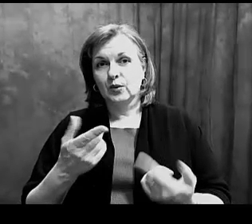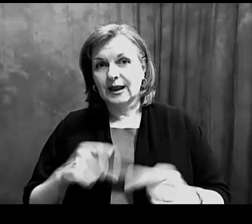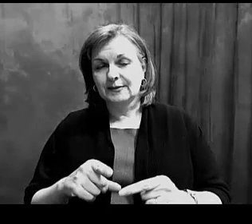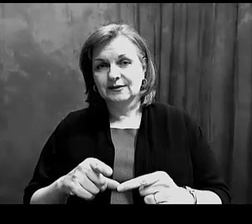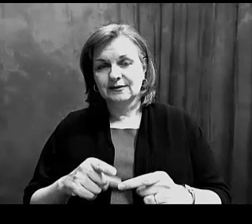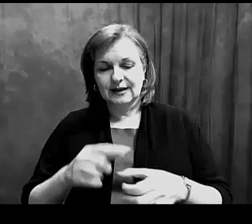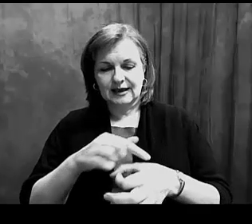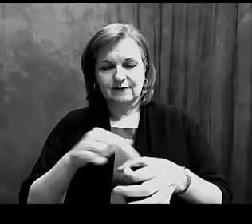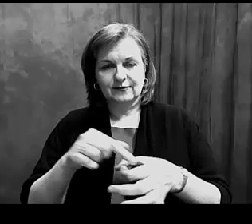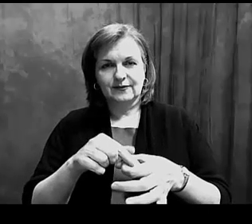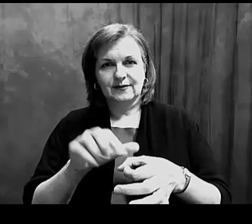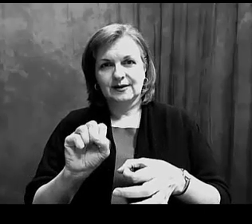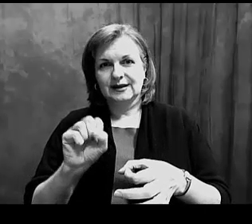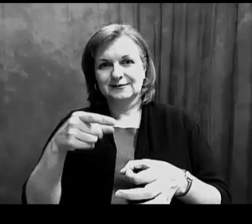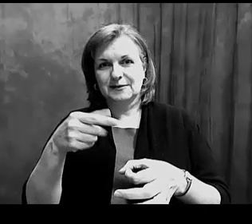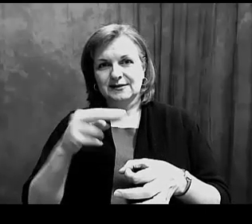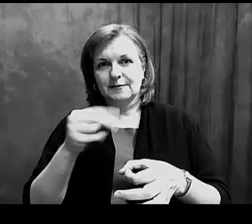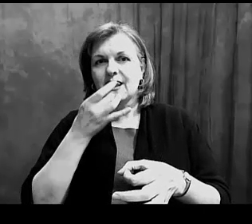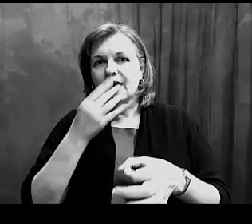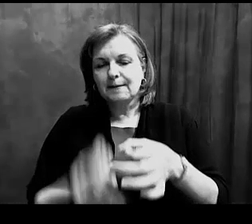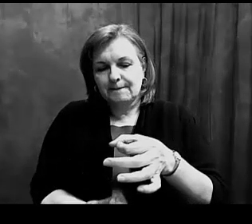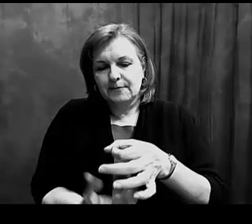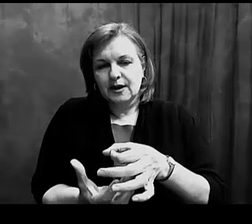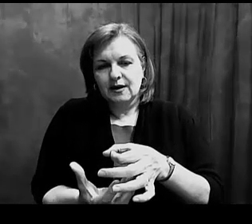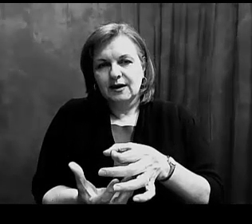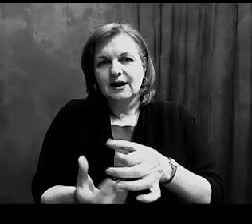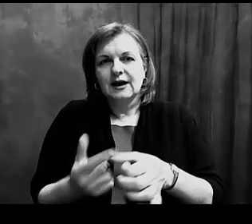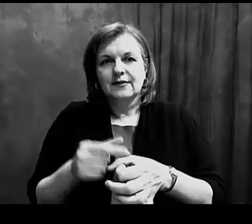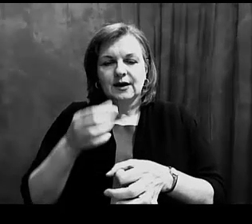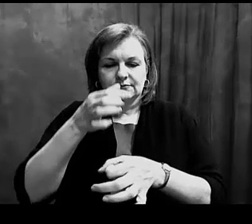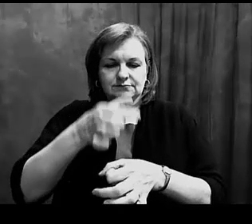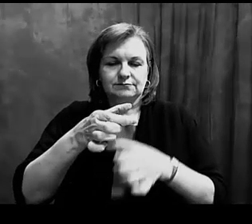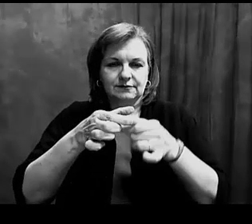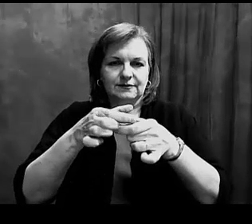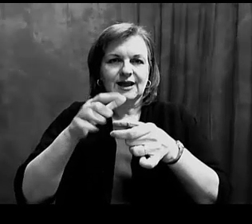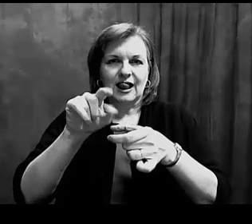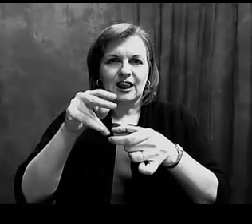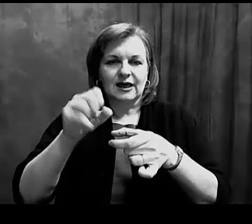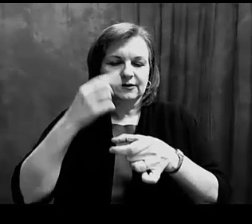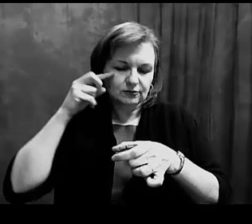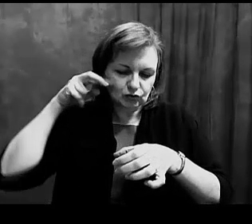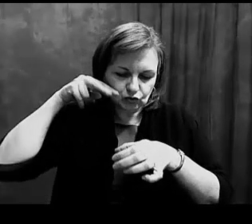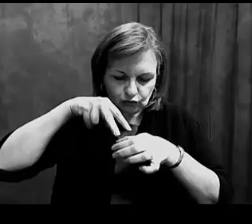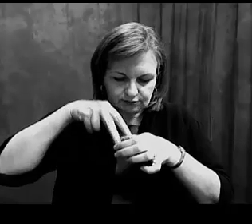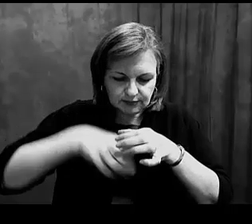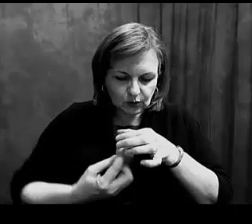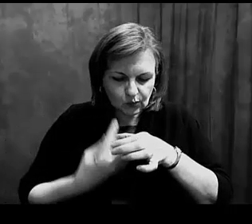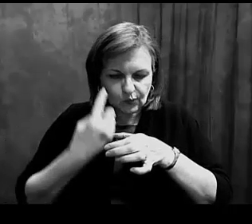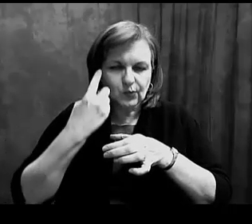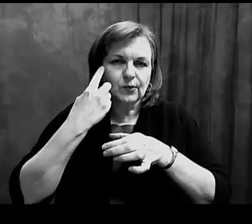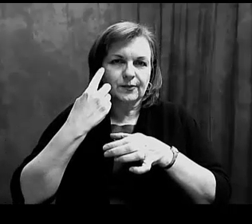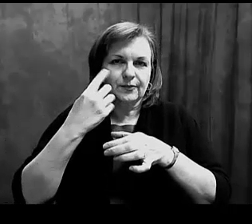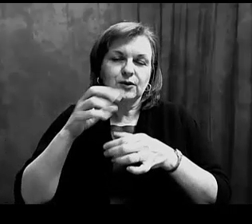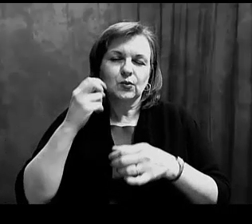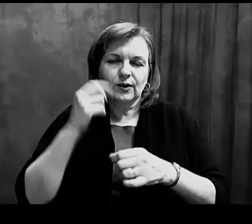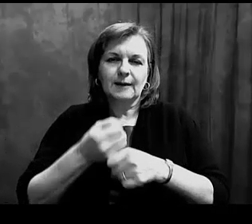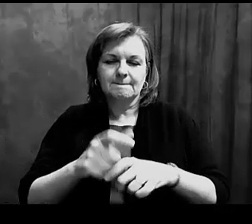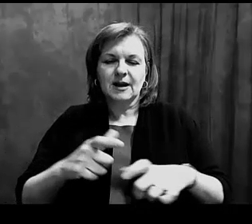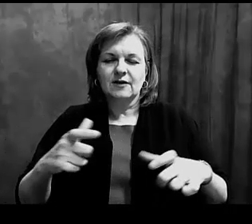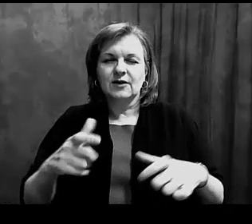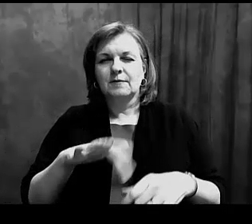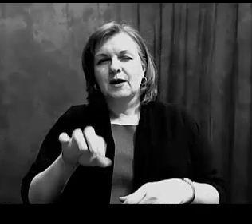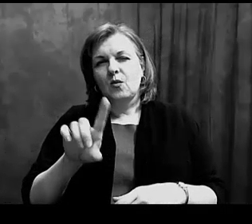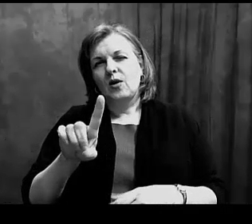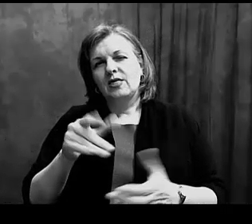We're looking at passing light through a specimen, and then through a glass lens, and then into your eye. We can